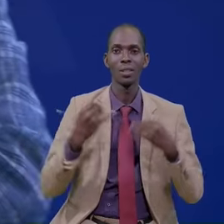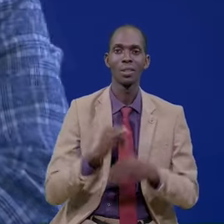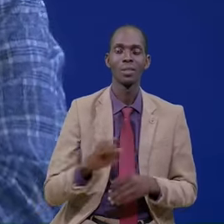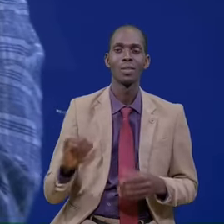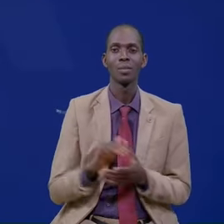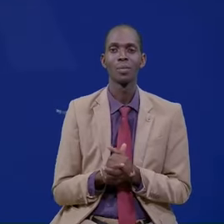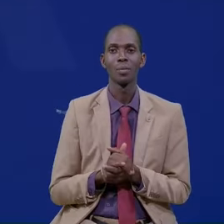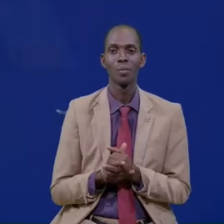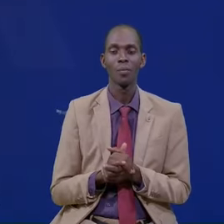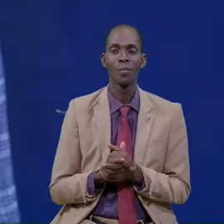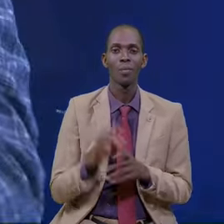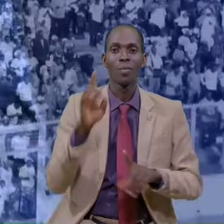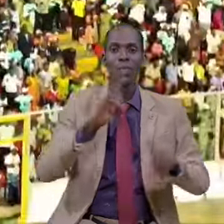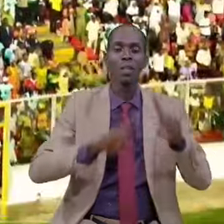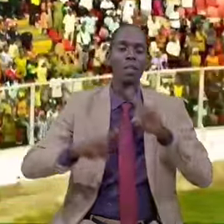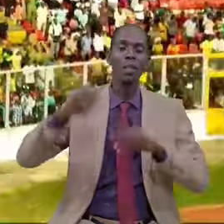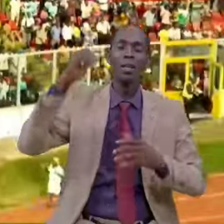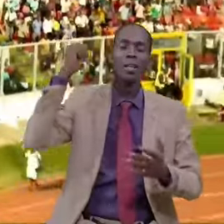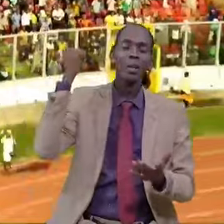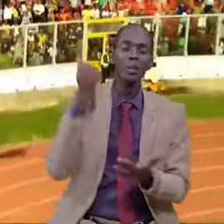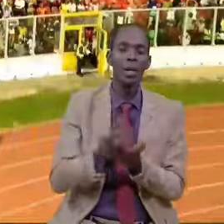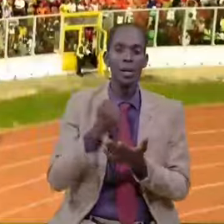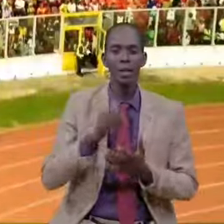healing amen